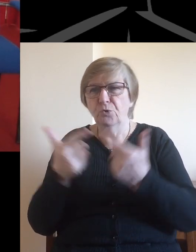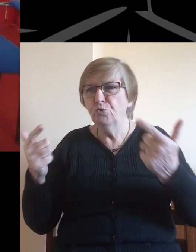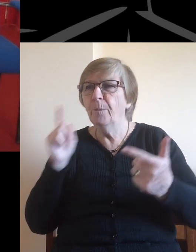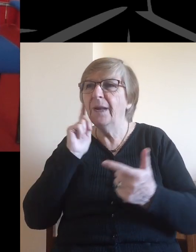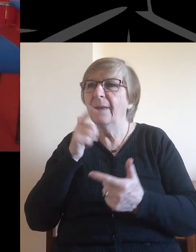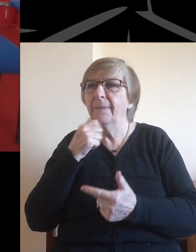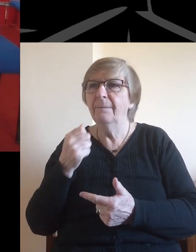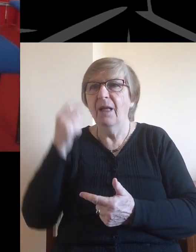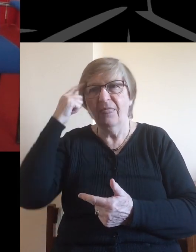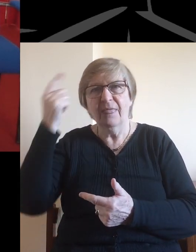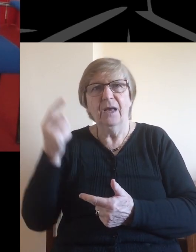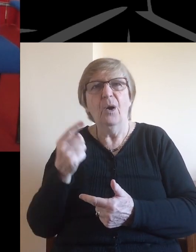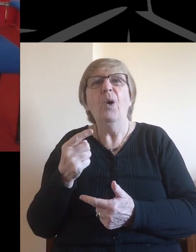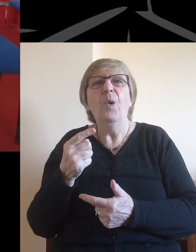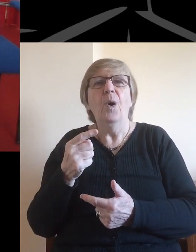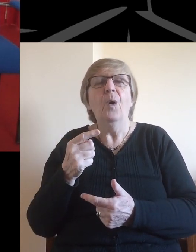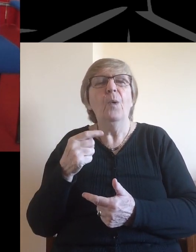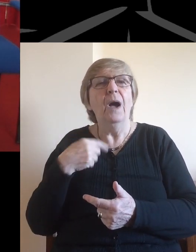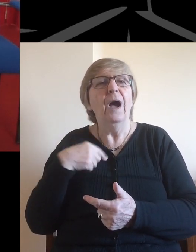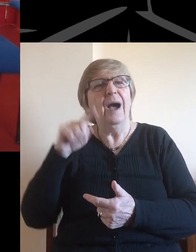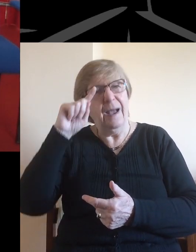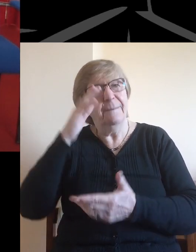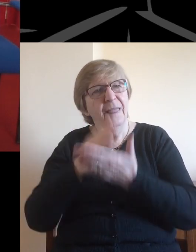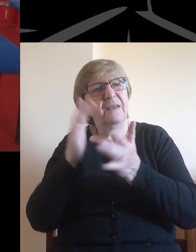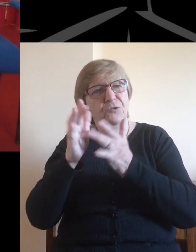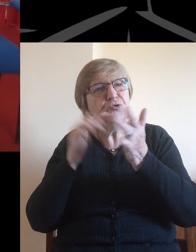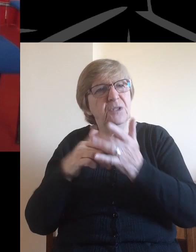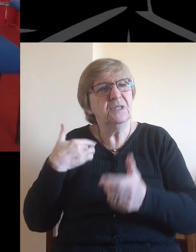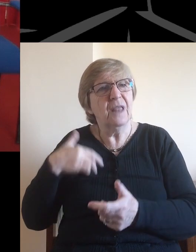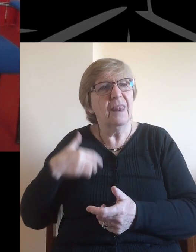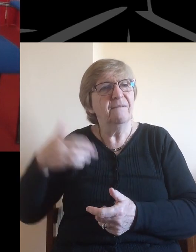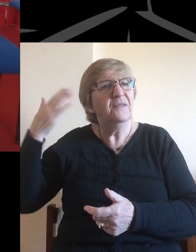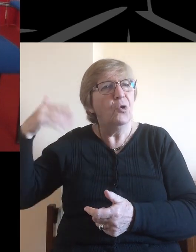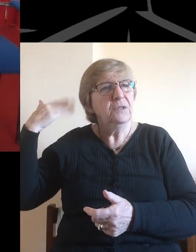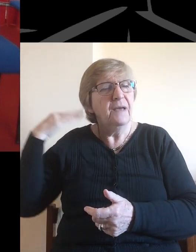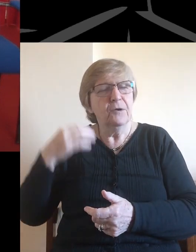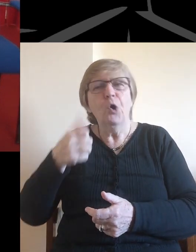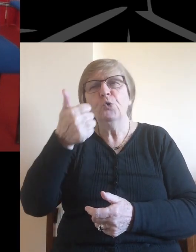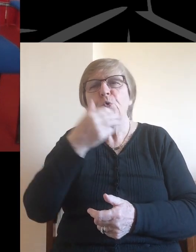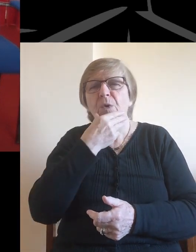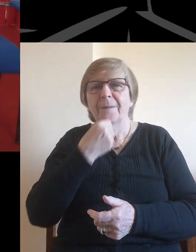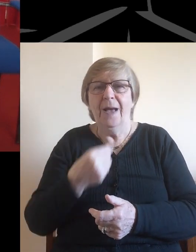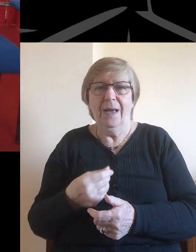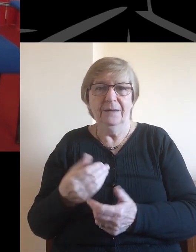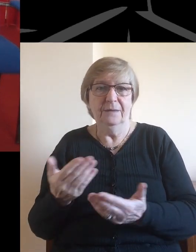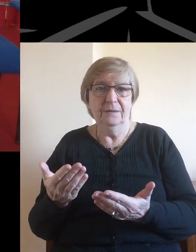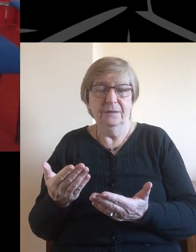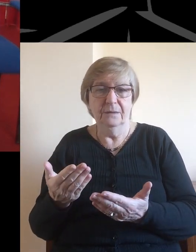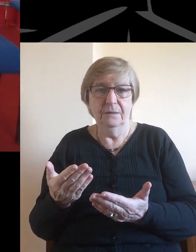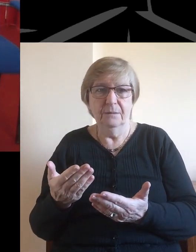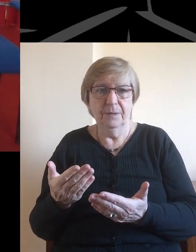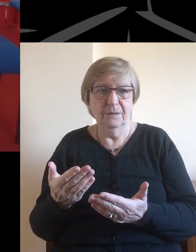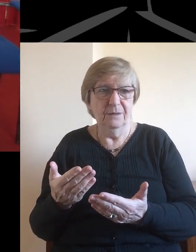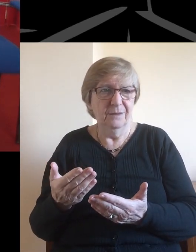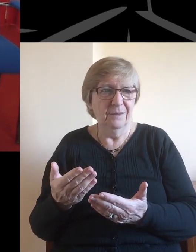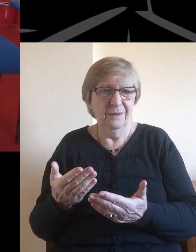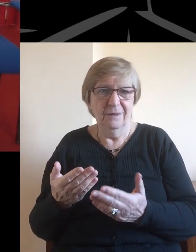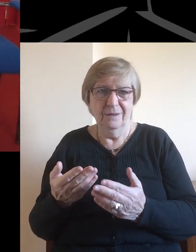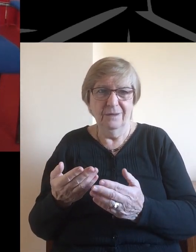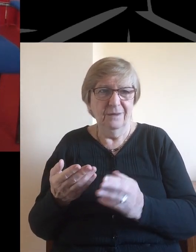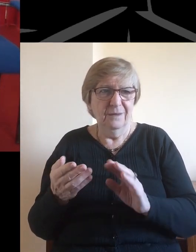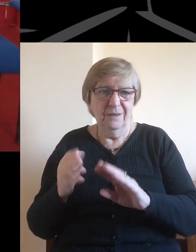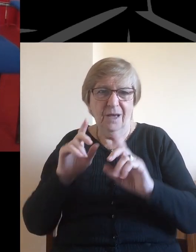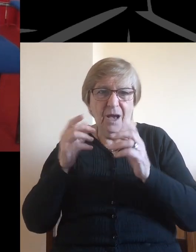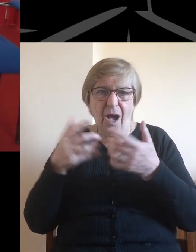Too many people come to that conclusion, and it's an impossible conclusion. For no good man would claim to be God if